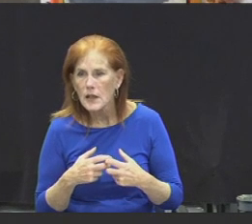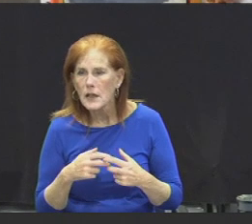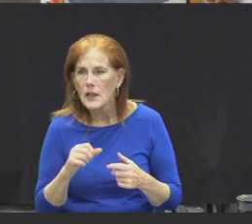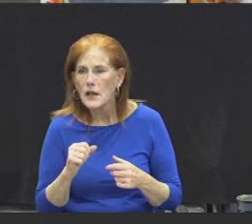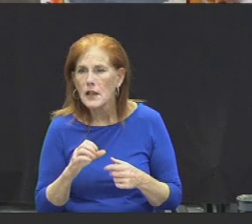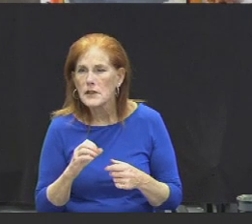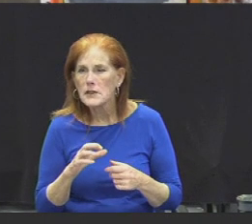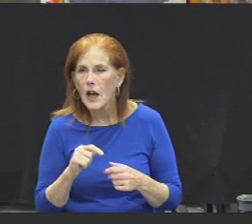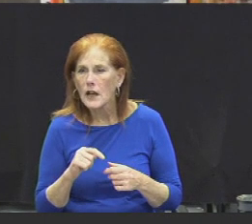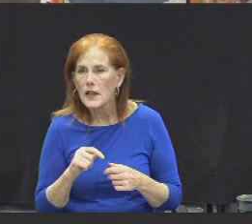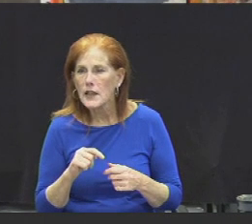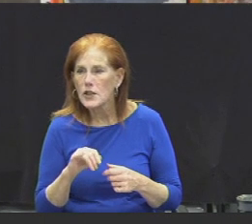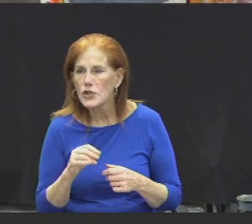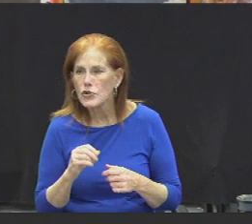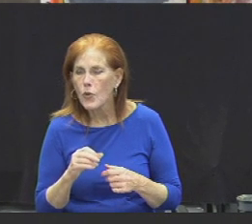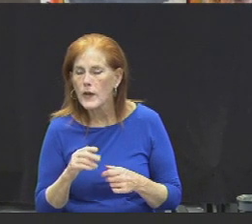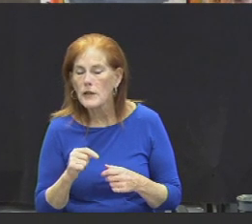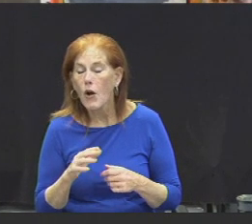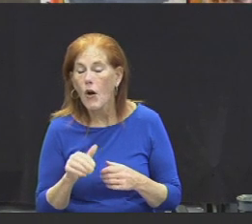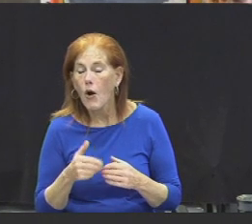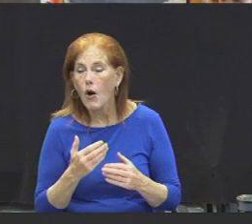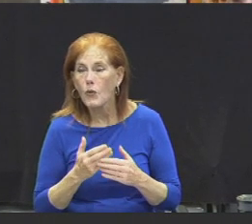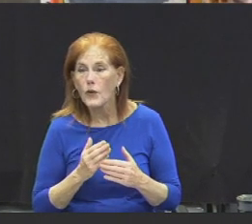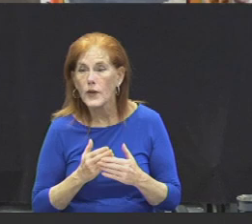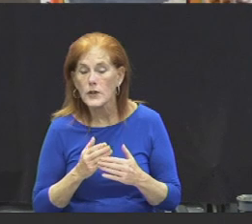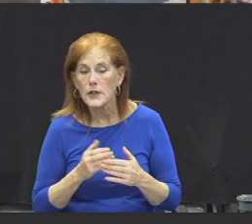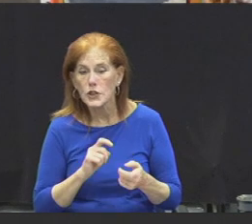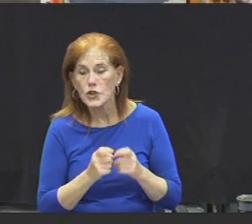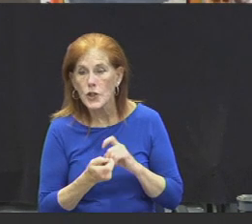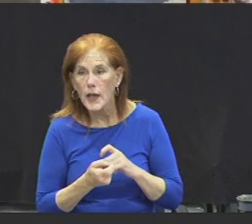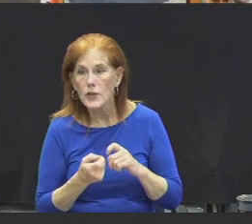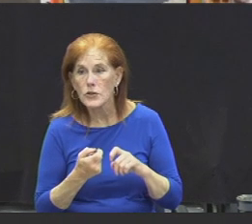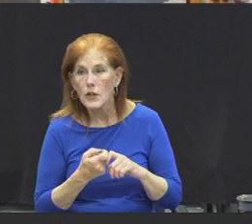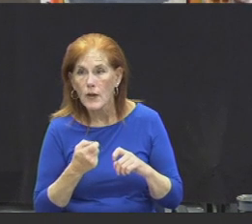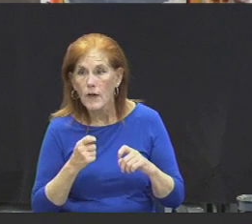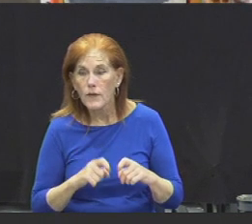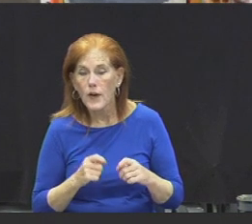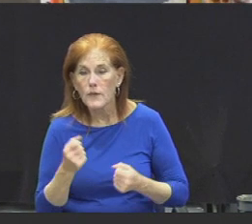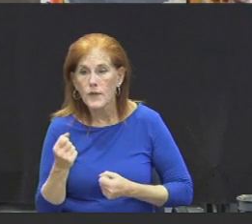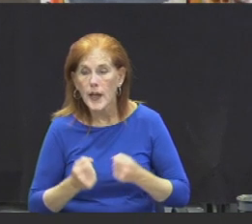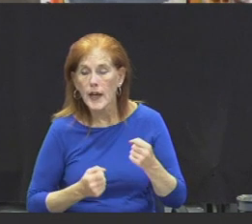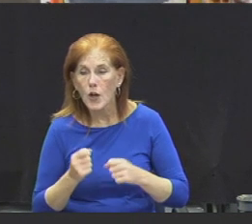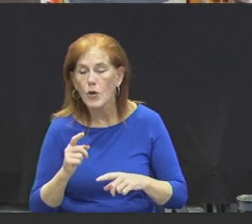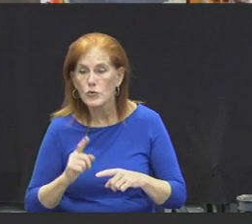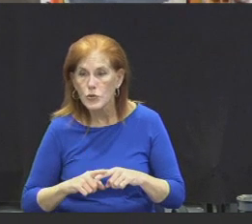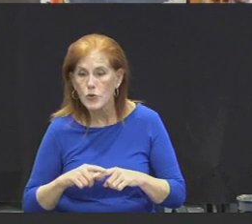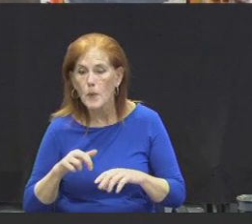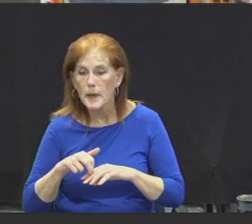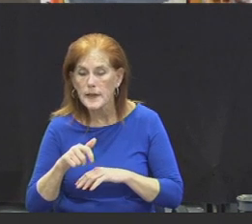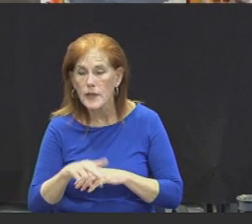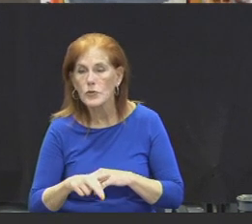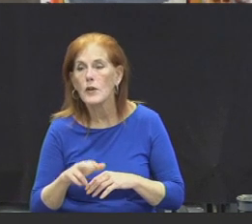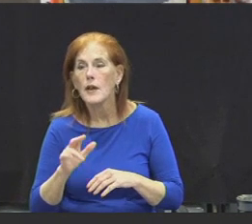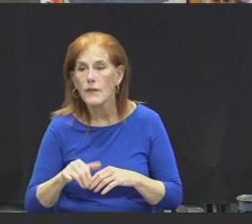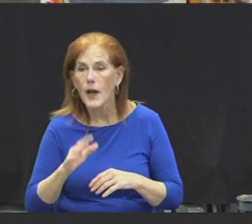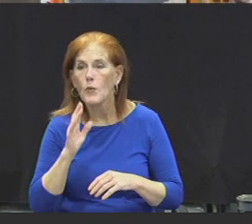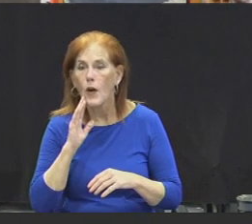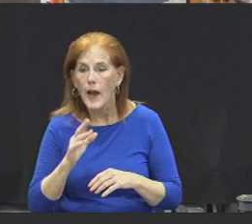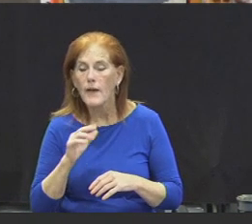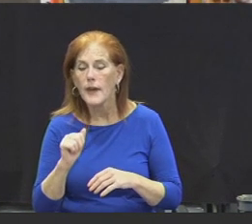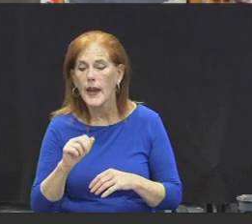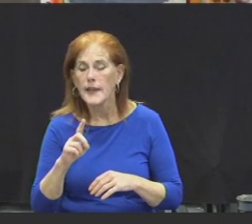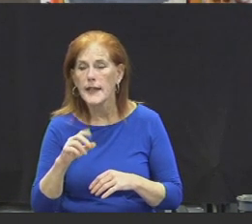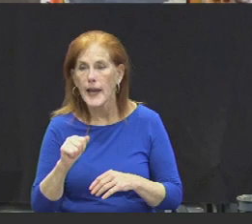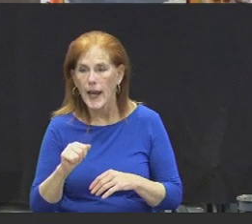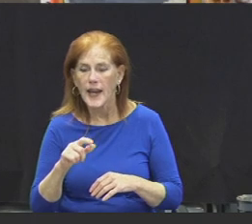using all the crosswalks. So anywhere where you transition from a vehicle to a pedestrian edge, those will have ADA